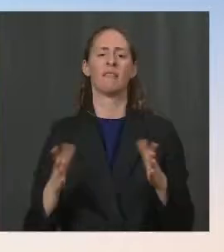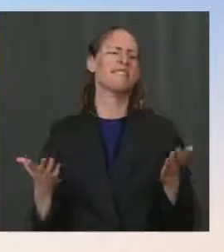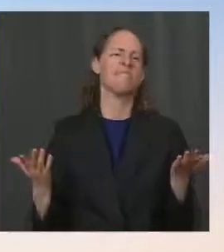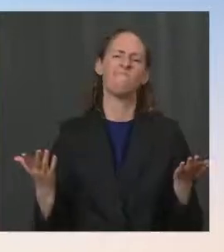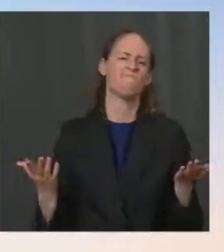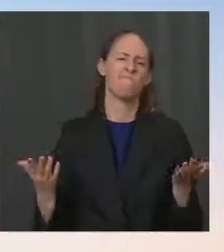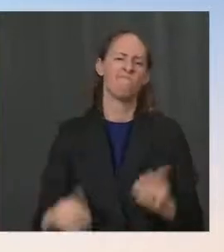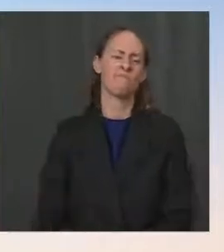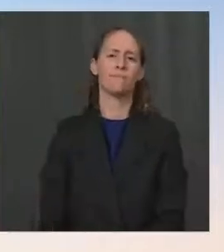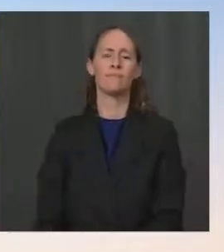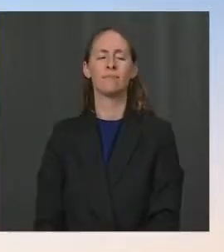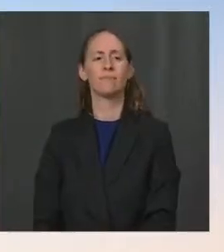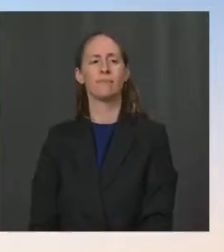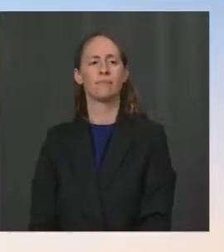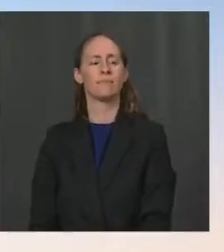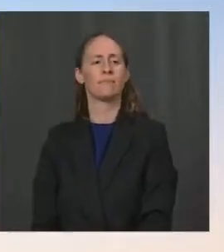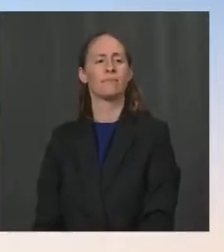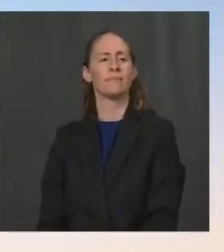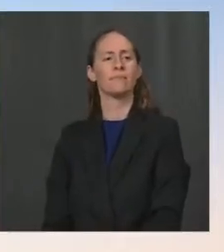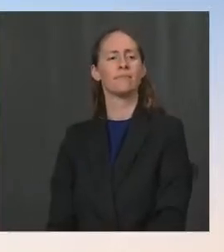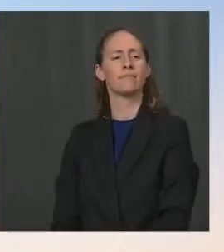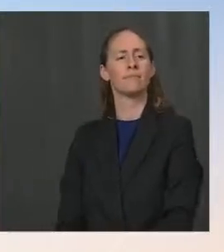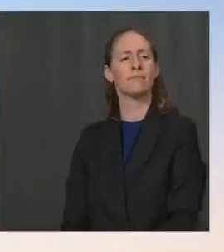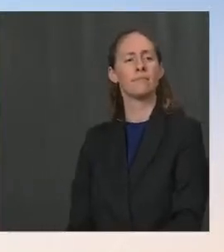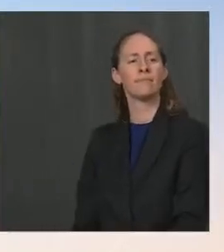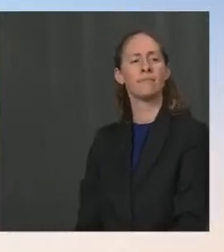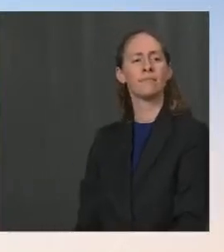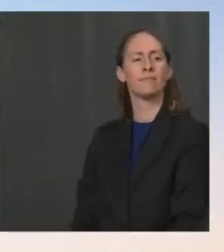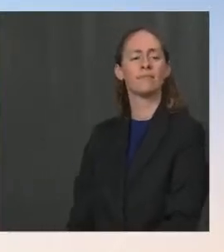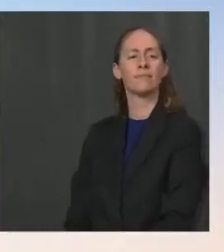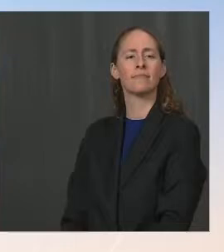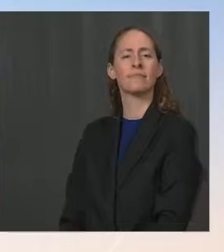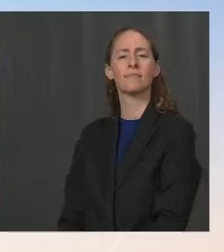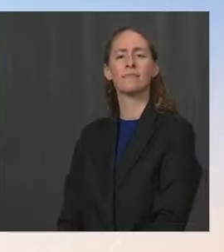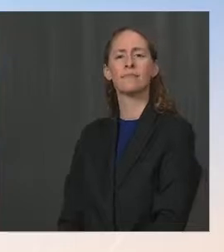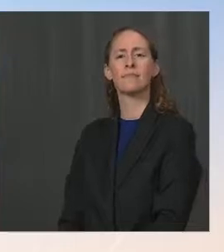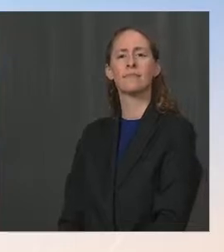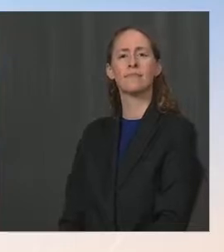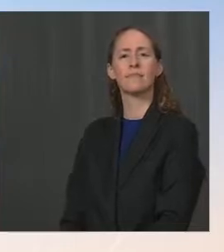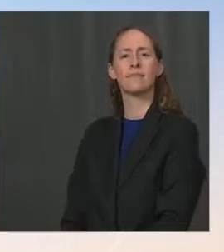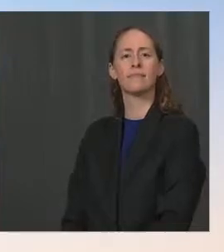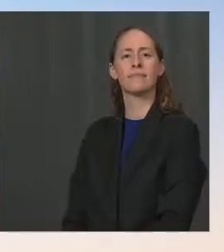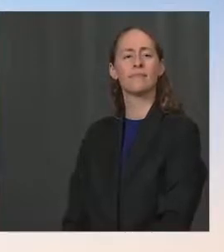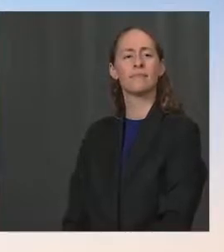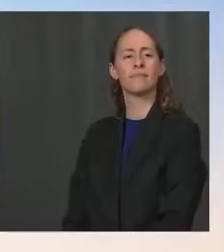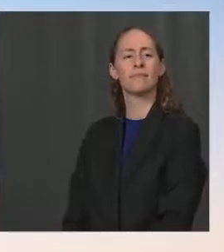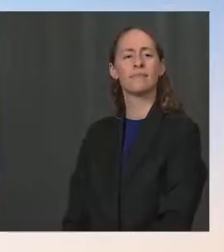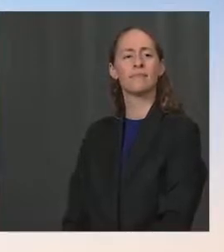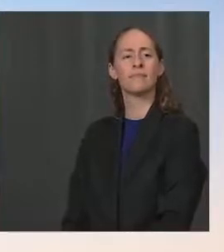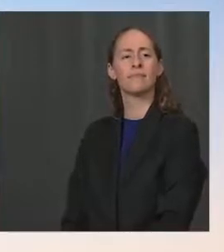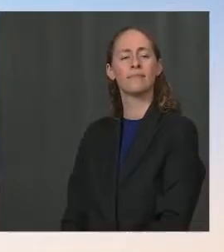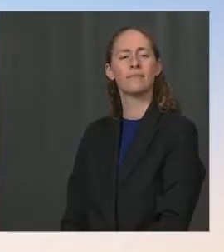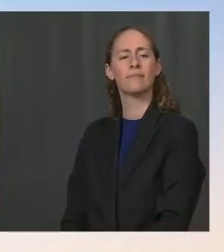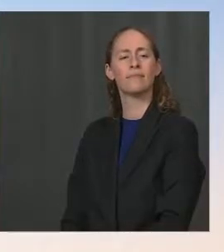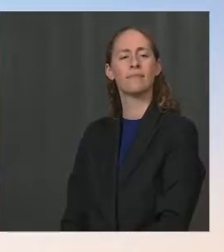on Afghanistan, one on COVID as well. A few colleagues of mine have determined that there's